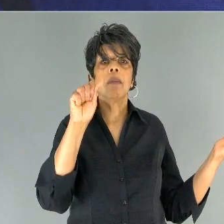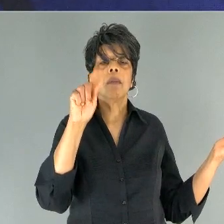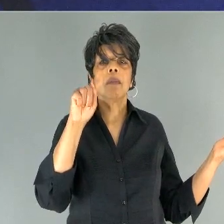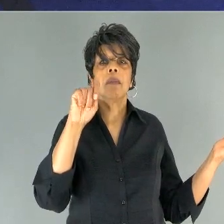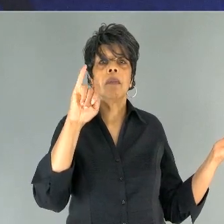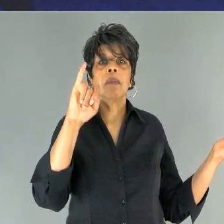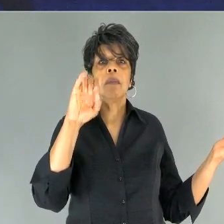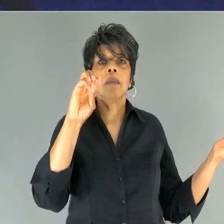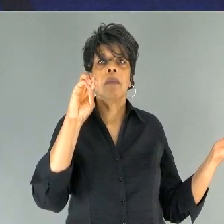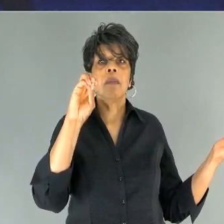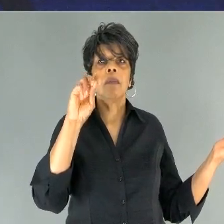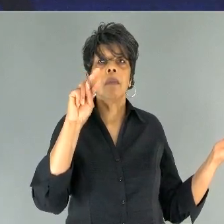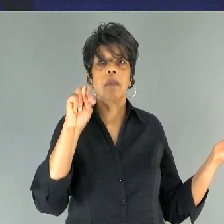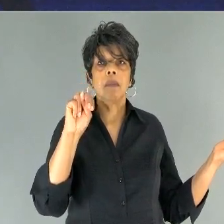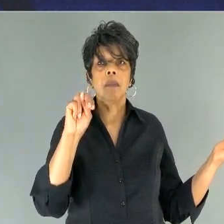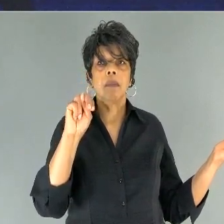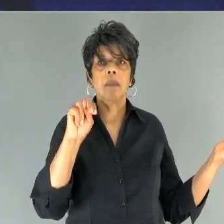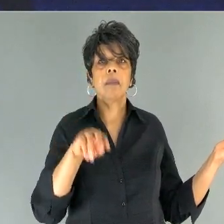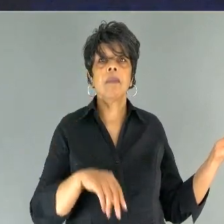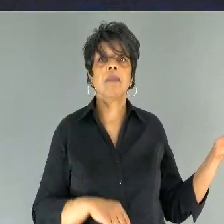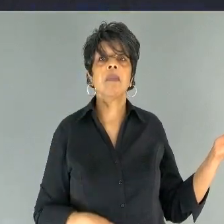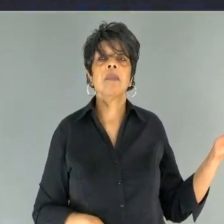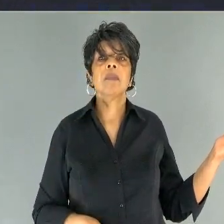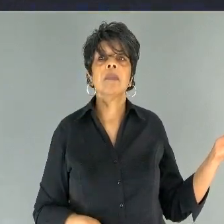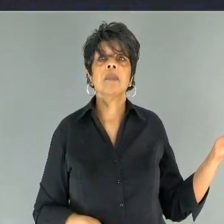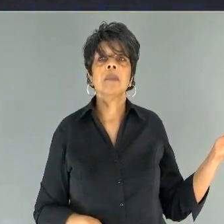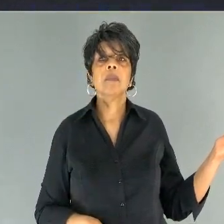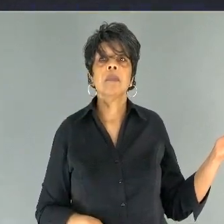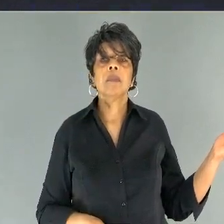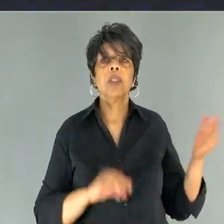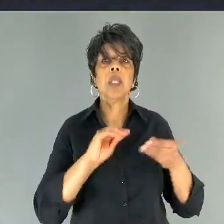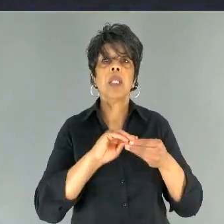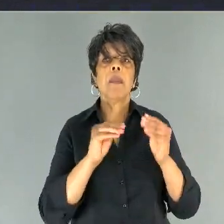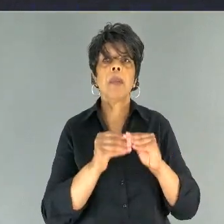word salvation to the number